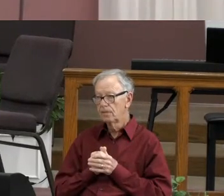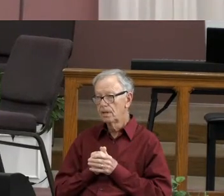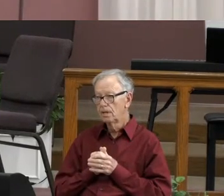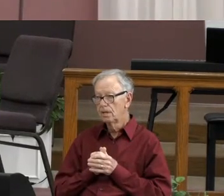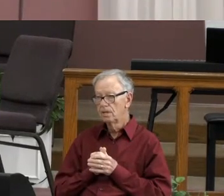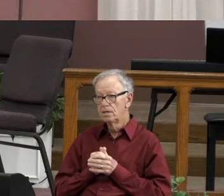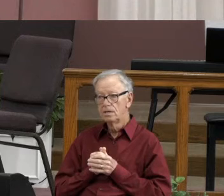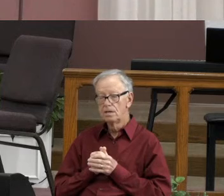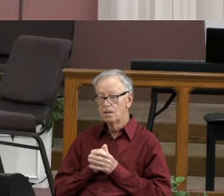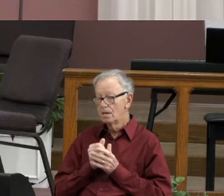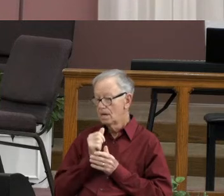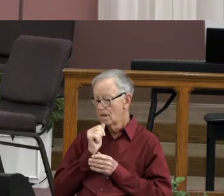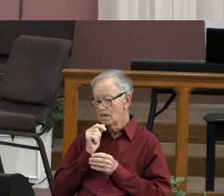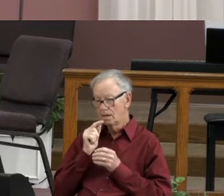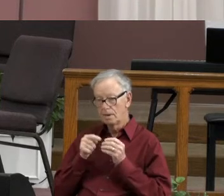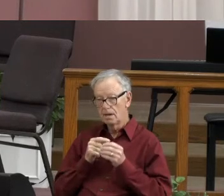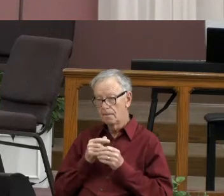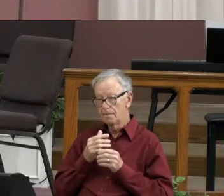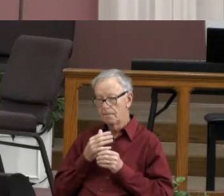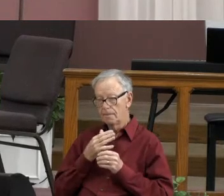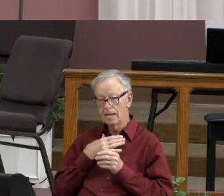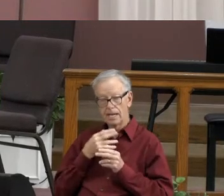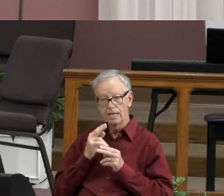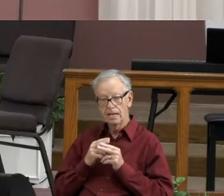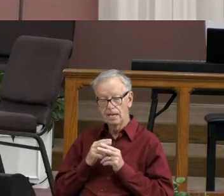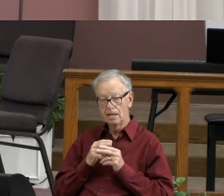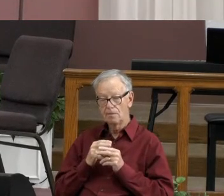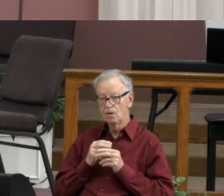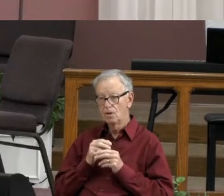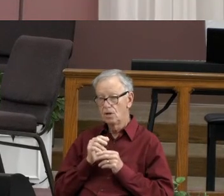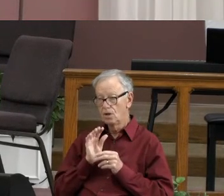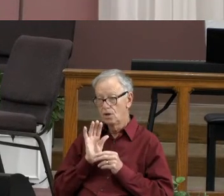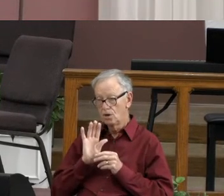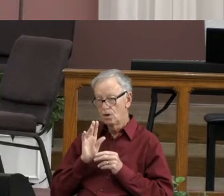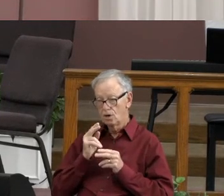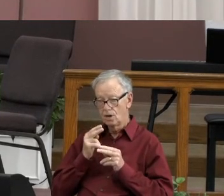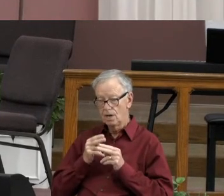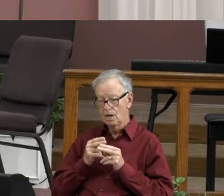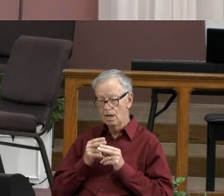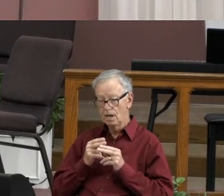It isn't about my name. It isn't about your name. It's about His name.